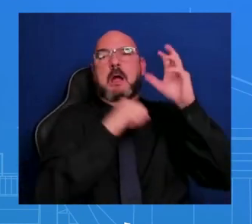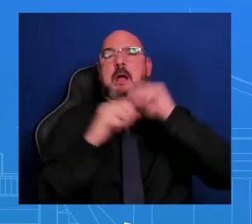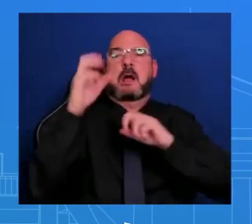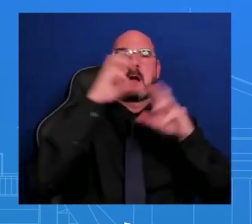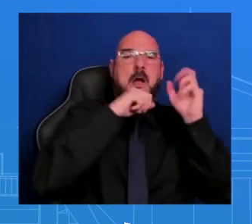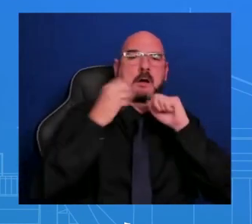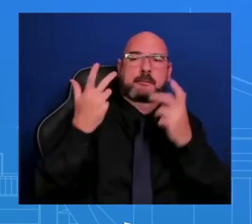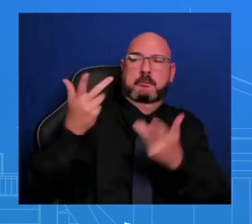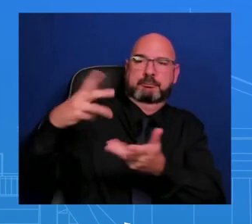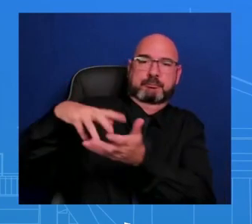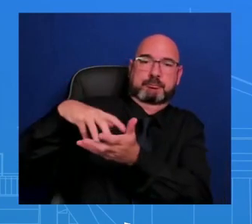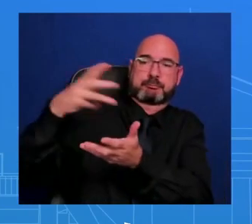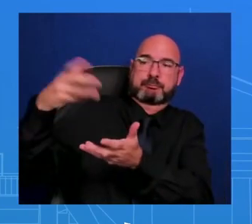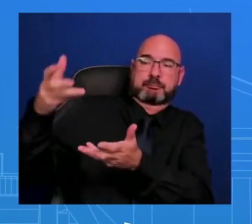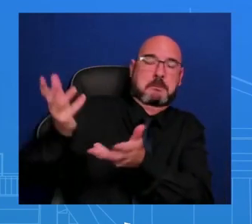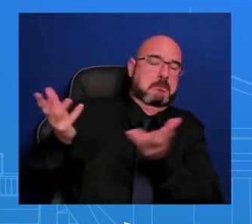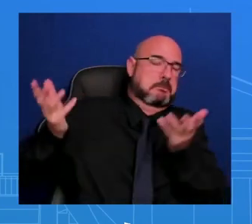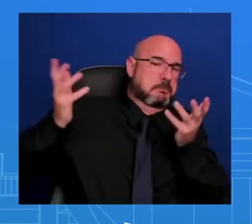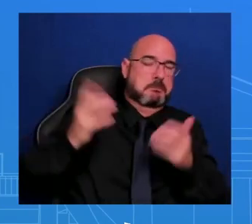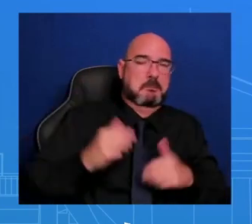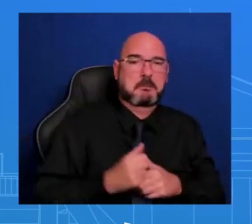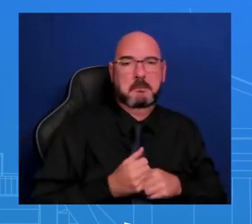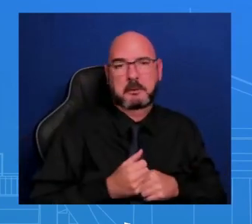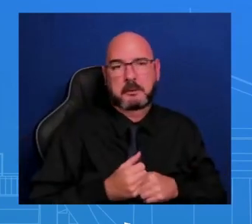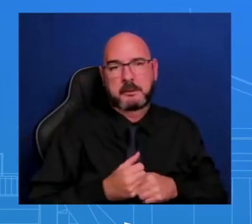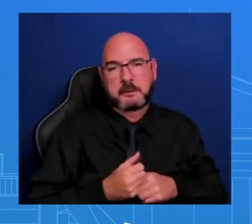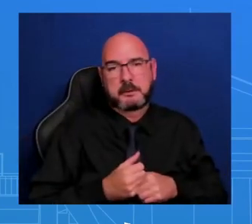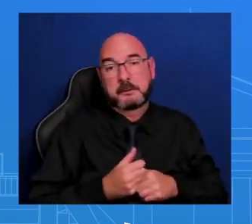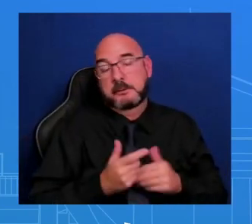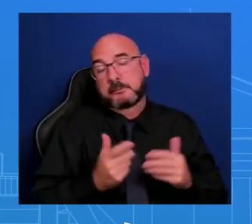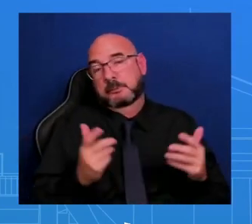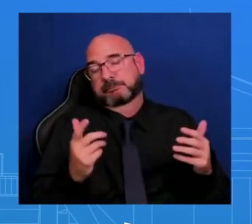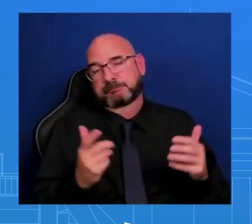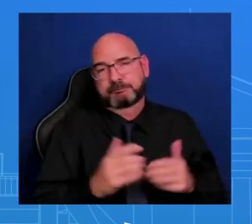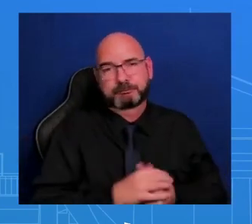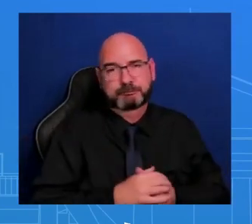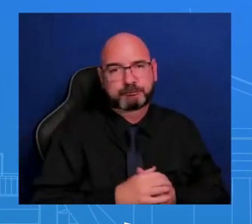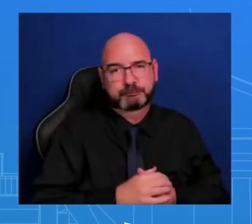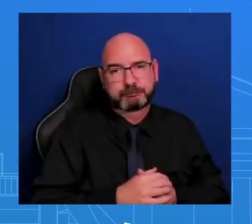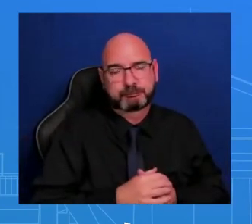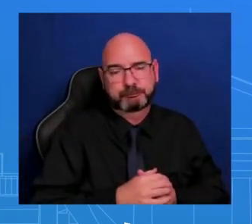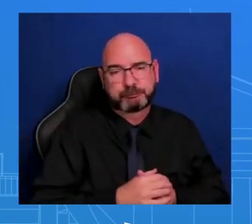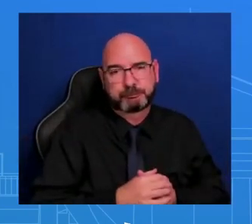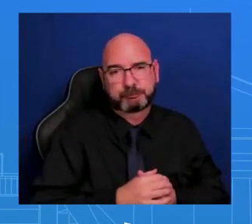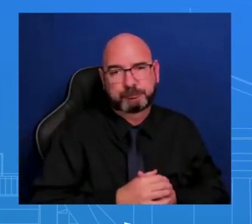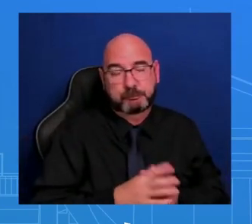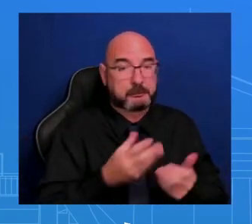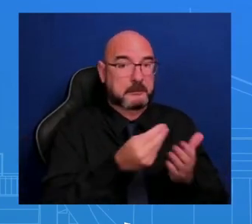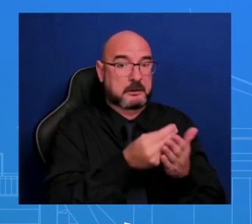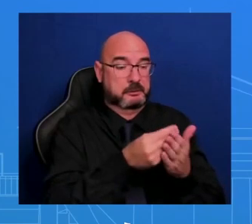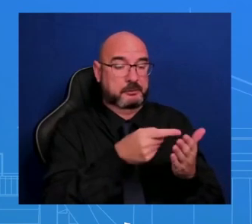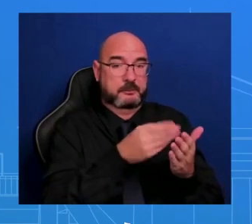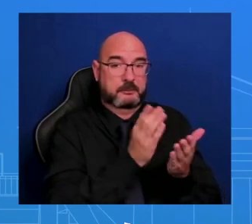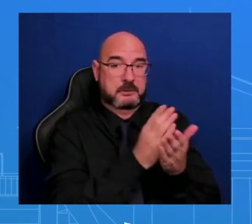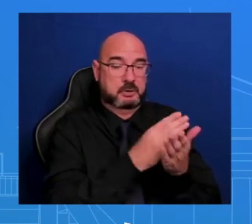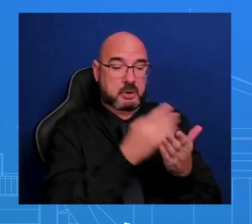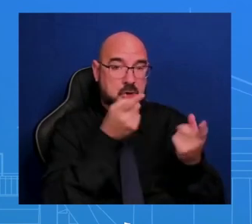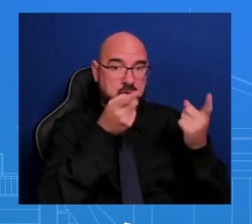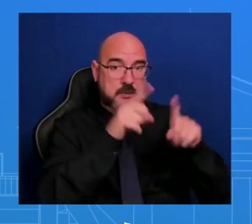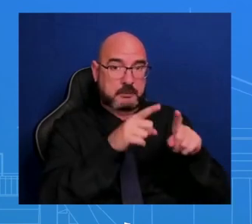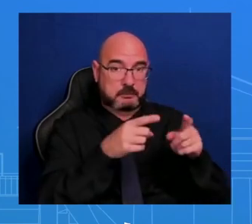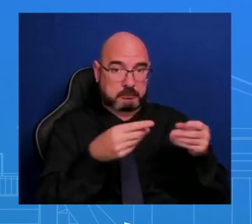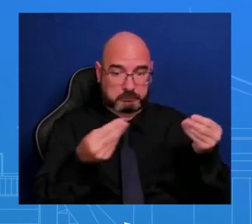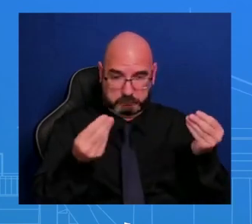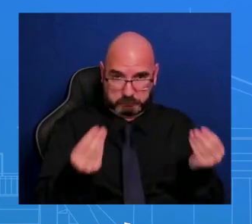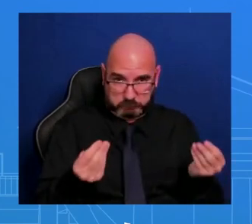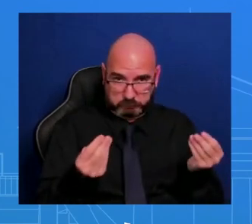If we go back to the budget agreement a couple of months ago, it was something that, again, House Republicans, two-thirds